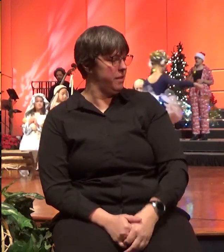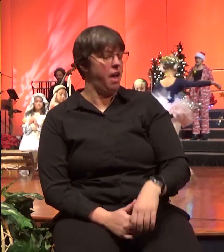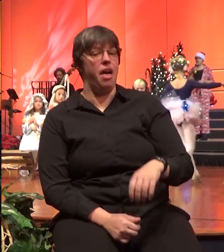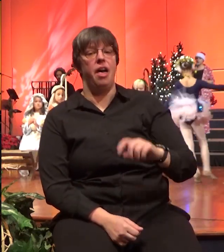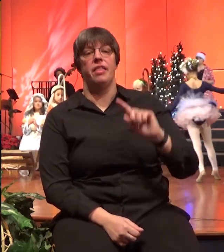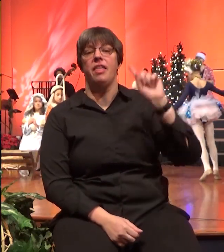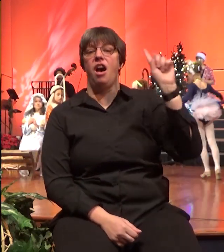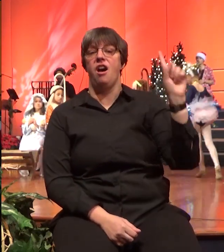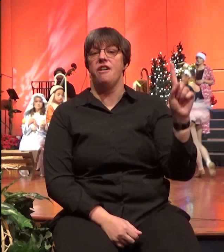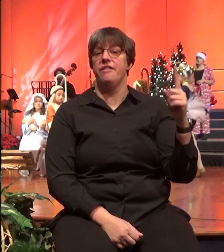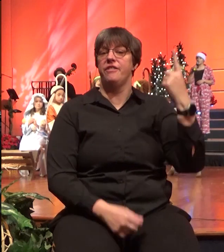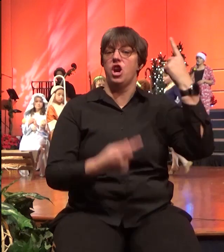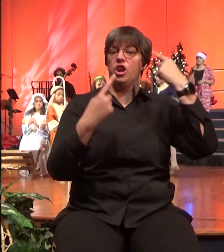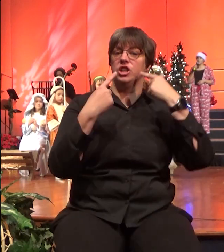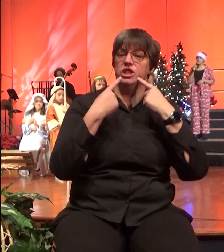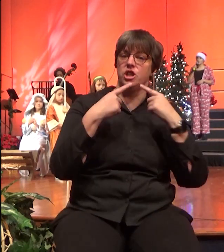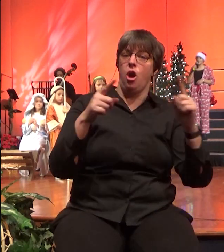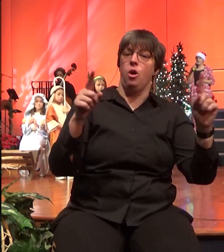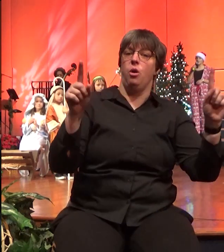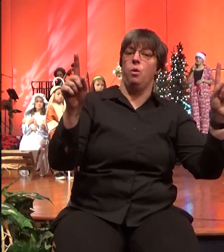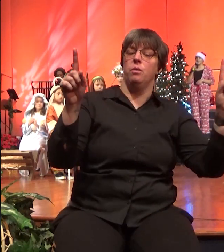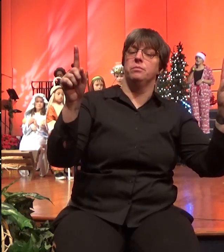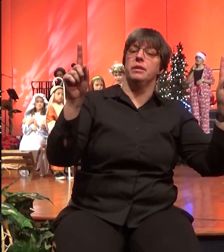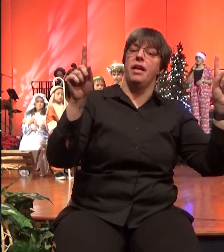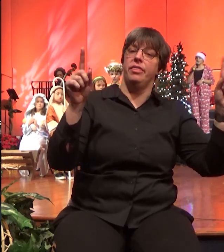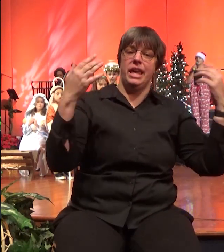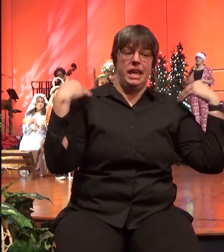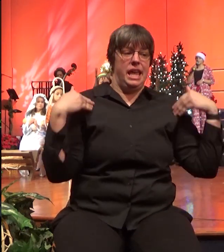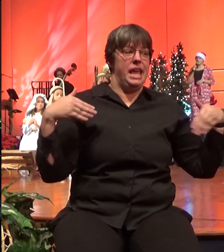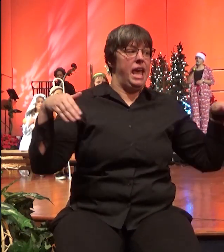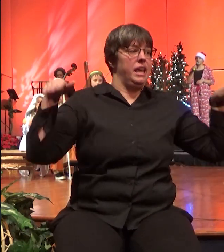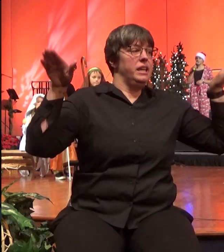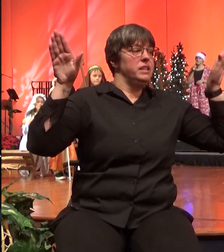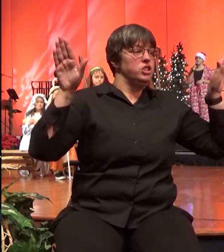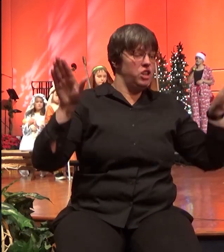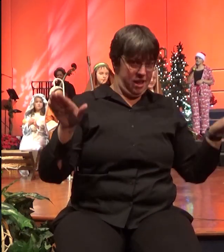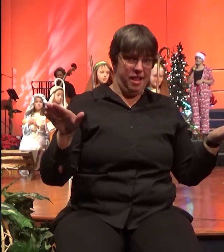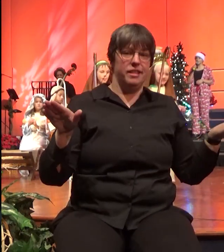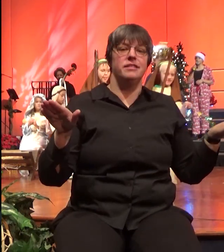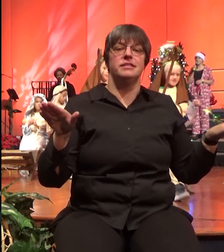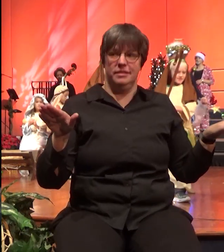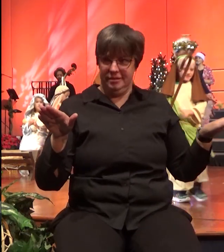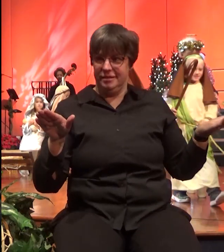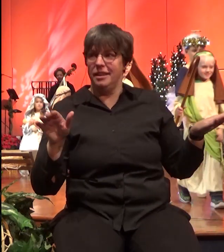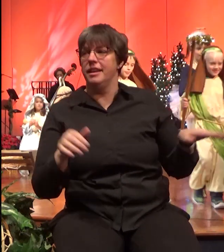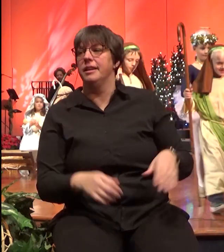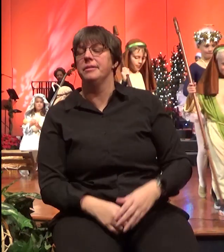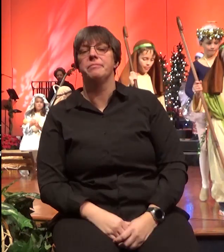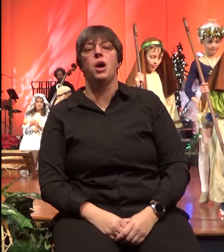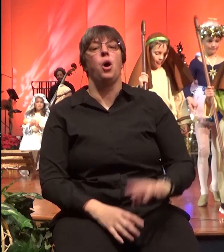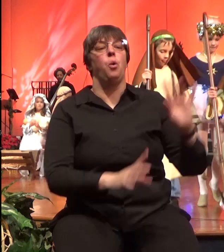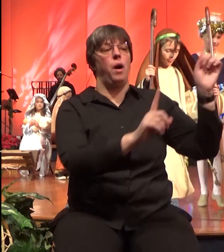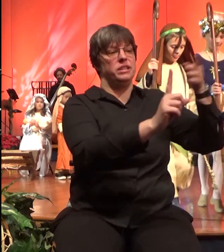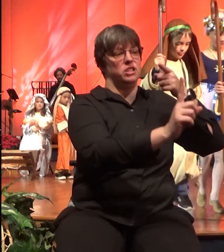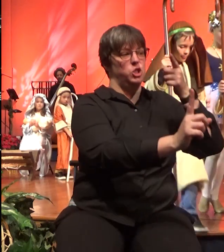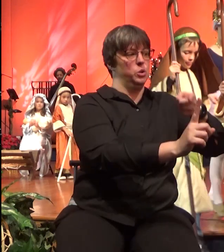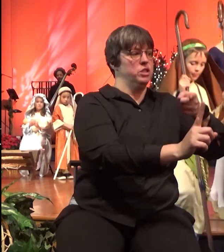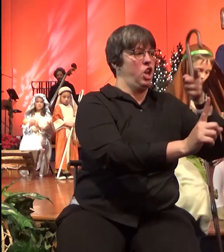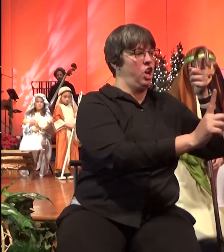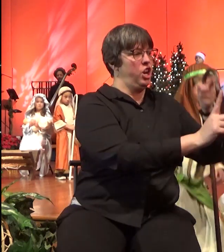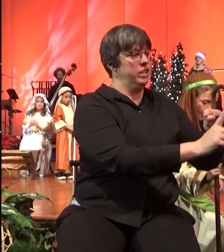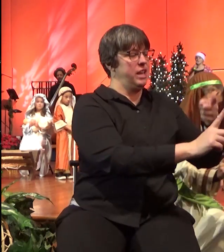The first Noel, the angel did say, was